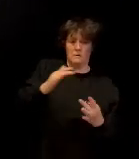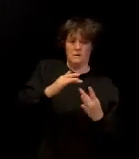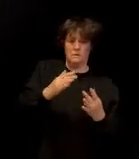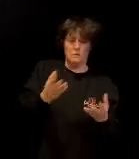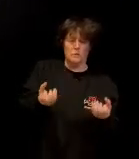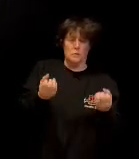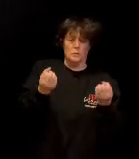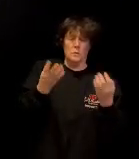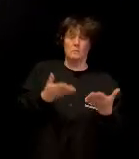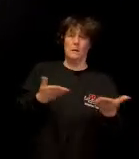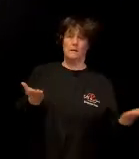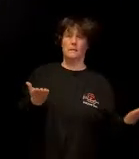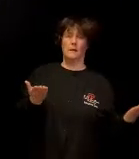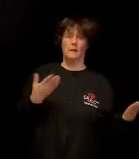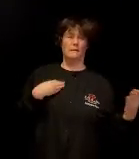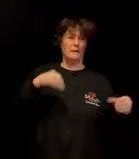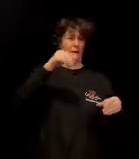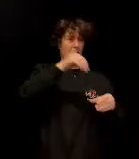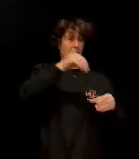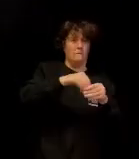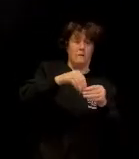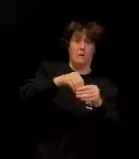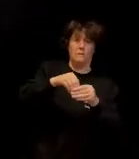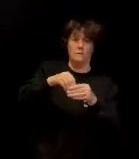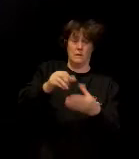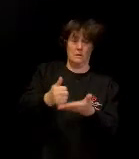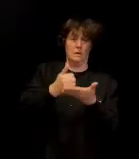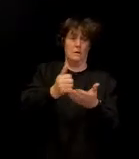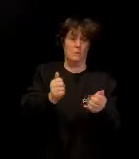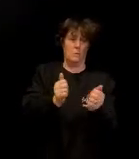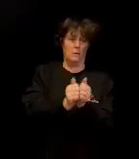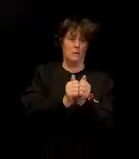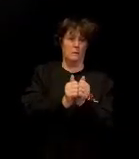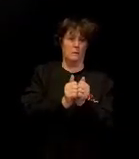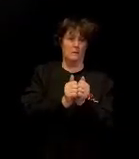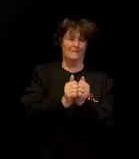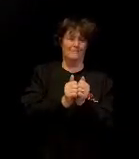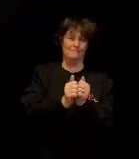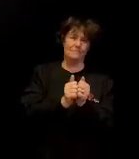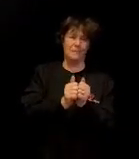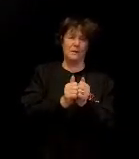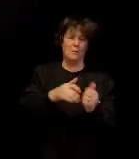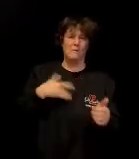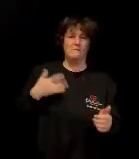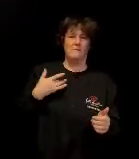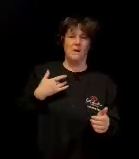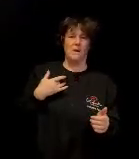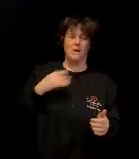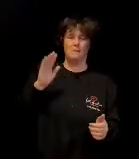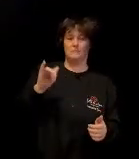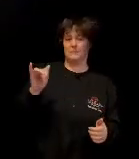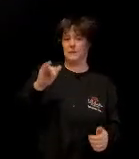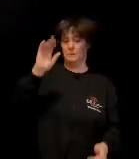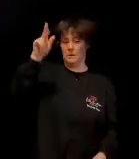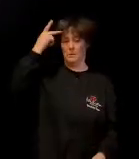are so many things to get involved in. And sometimes we feel like the Apostle